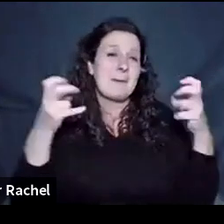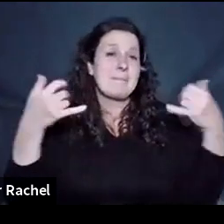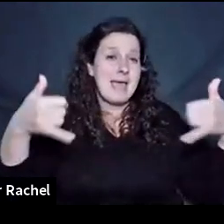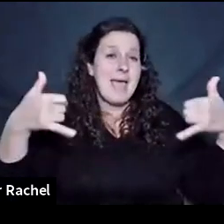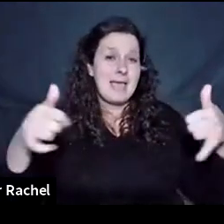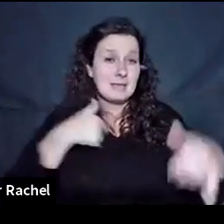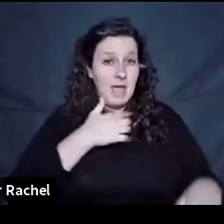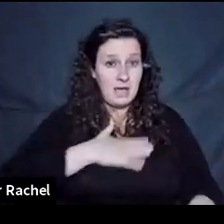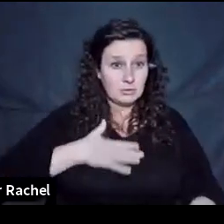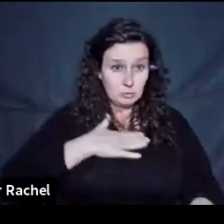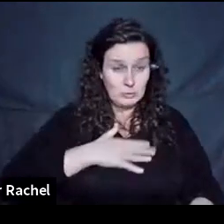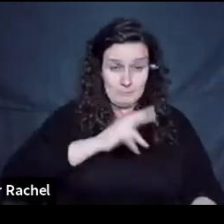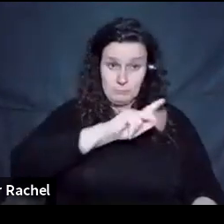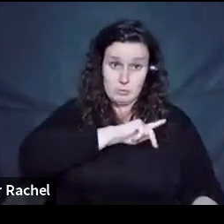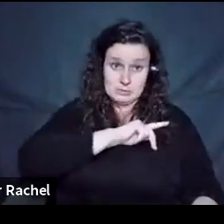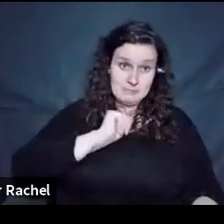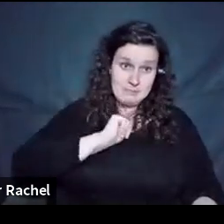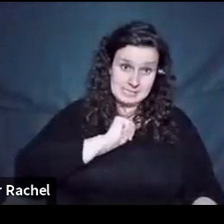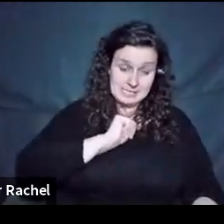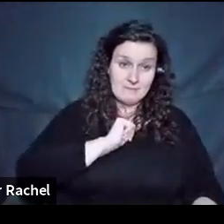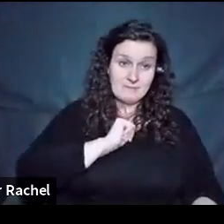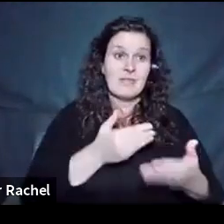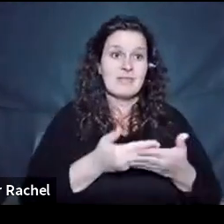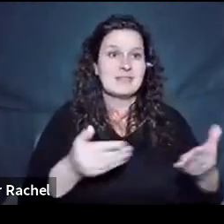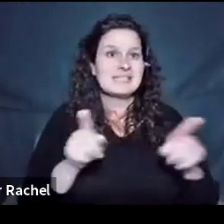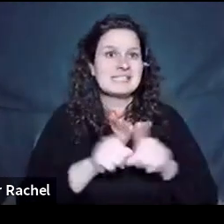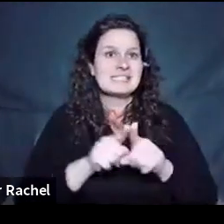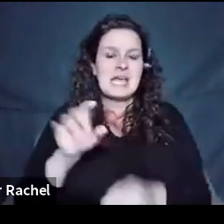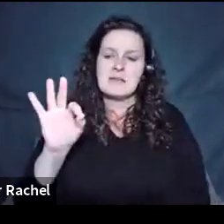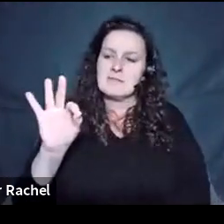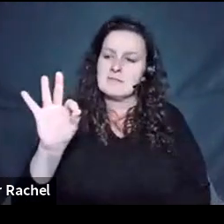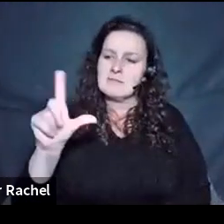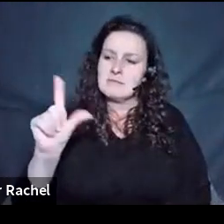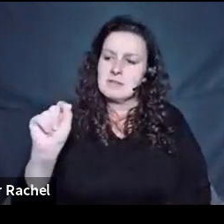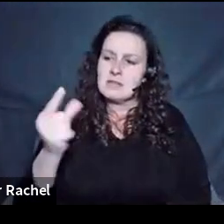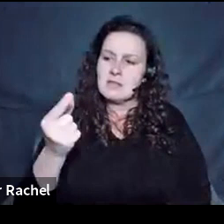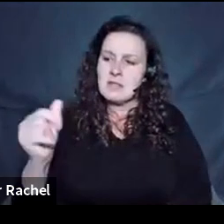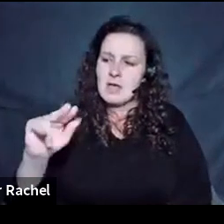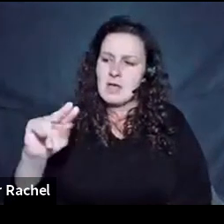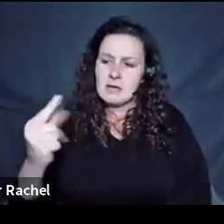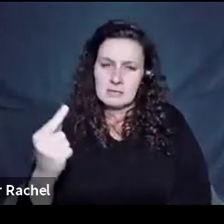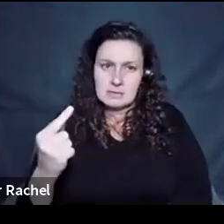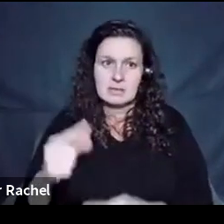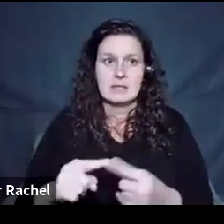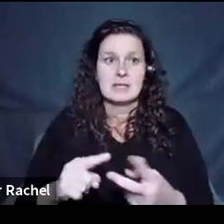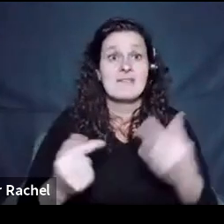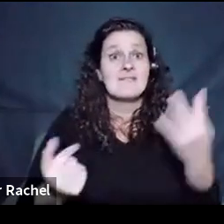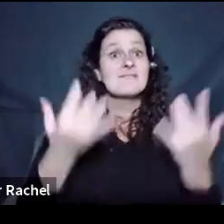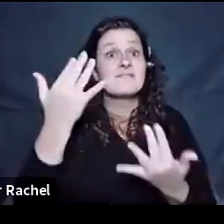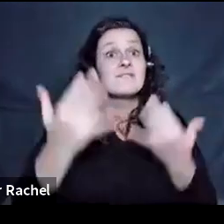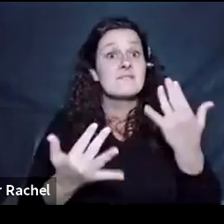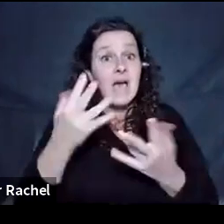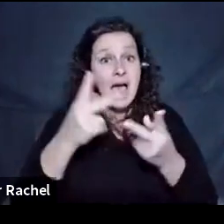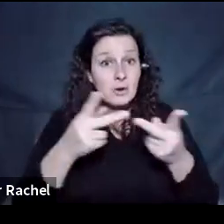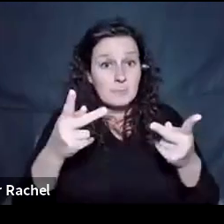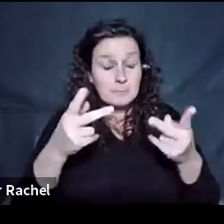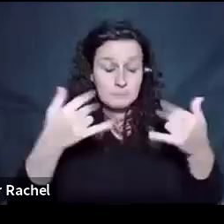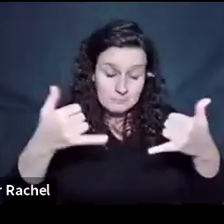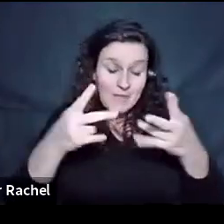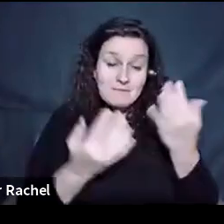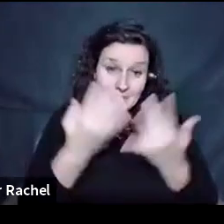enjoy personally are things like flogging or fire play.